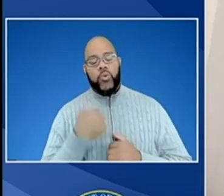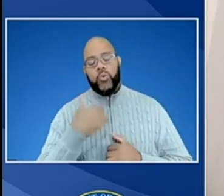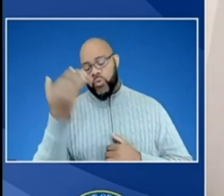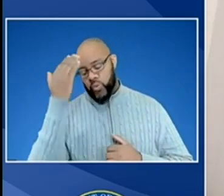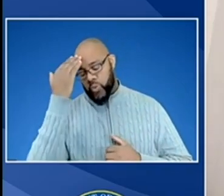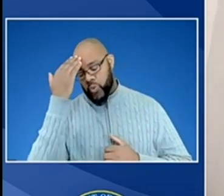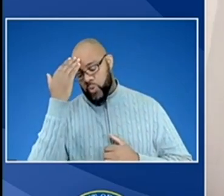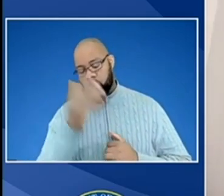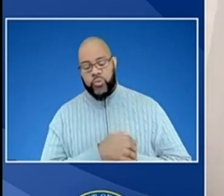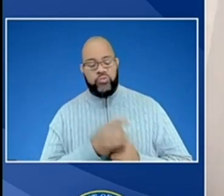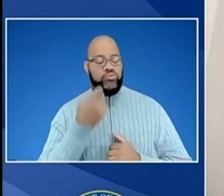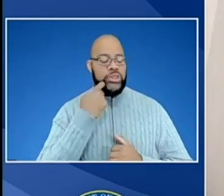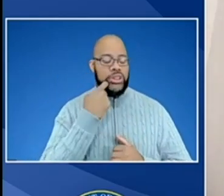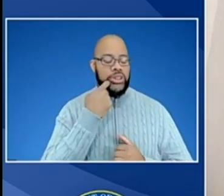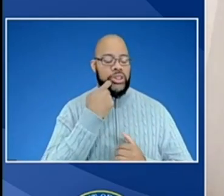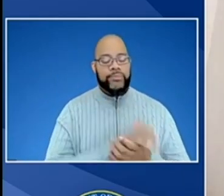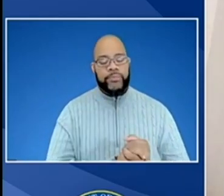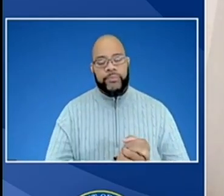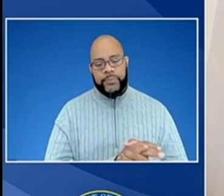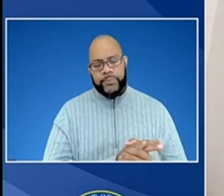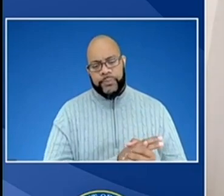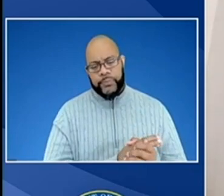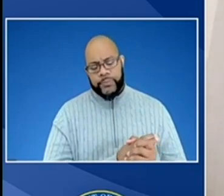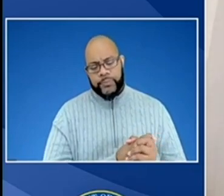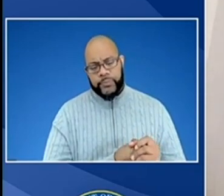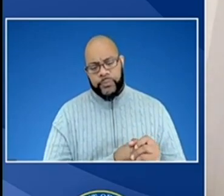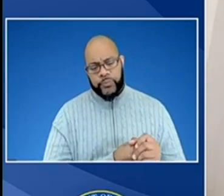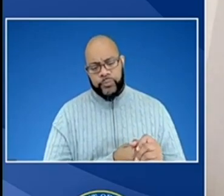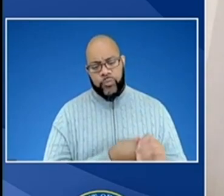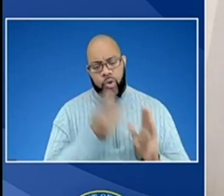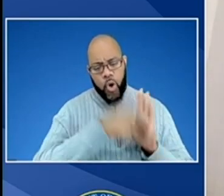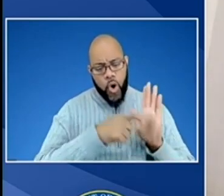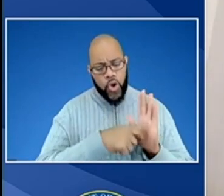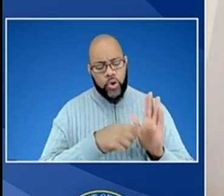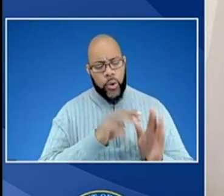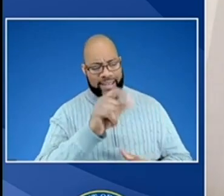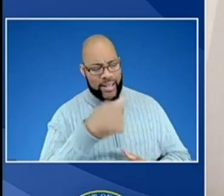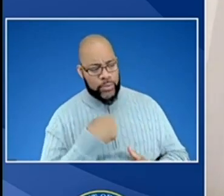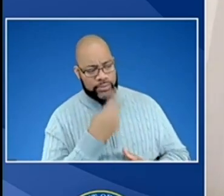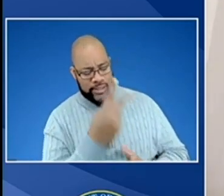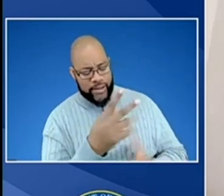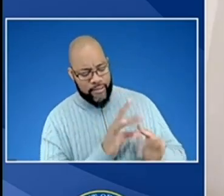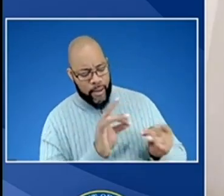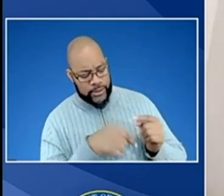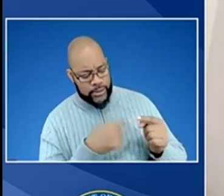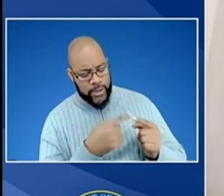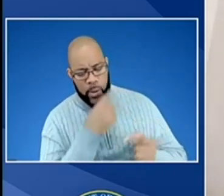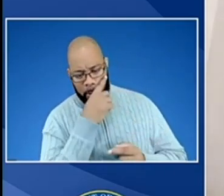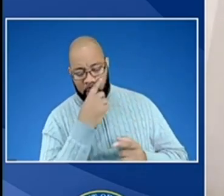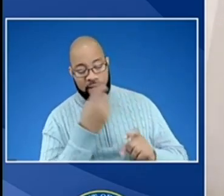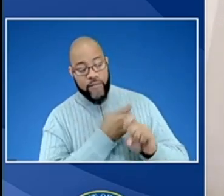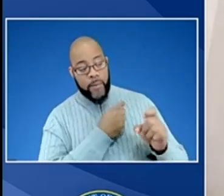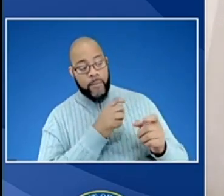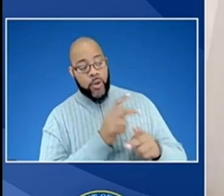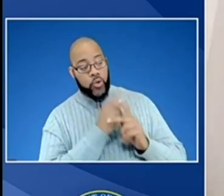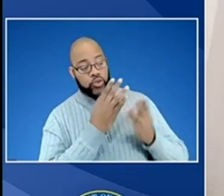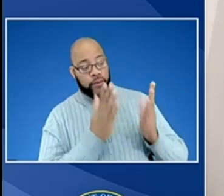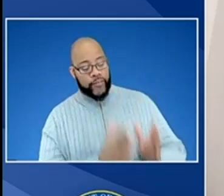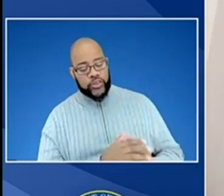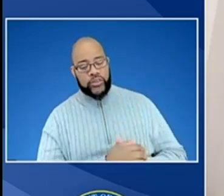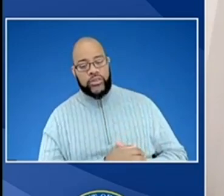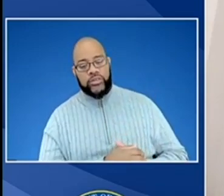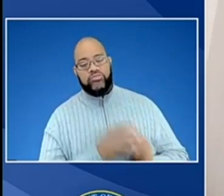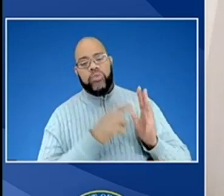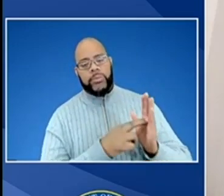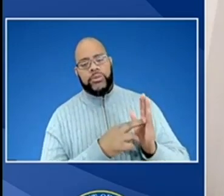in recent media articles that we have seen comments about from loan servicers, from some representatives